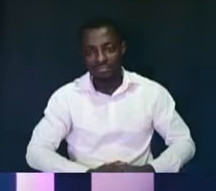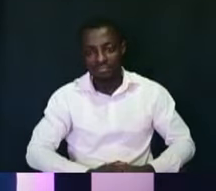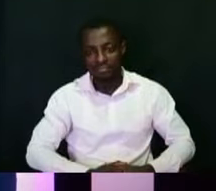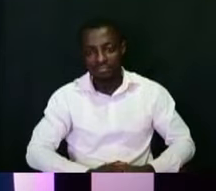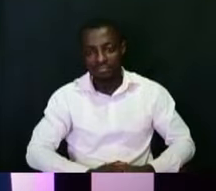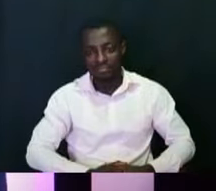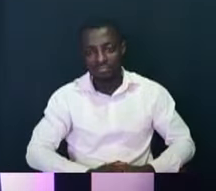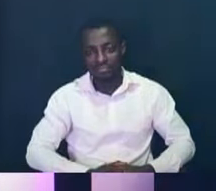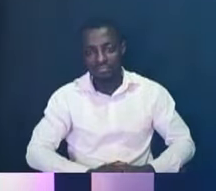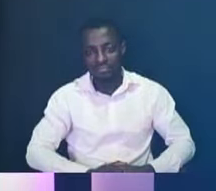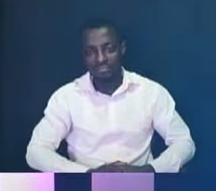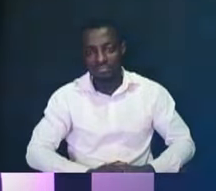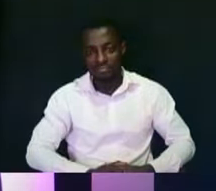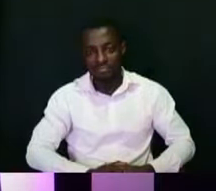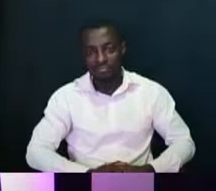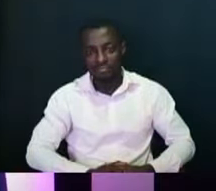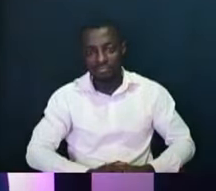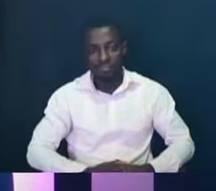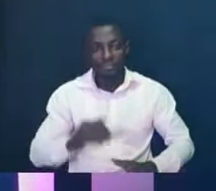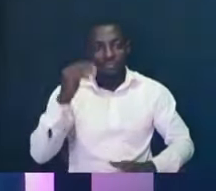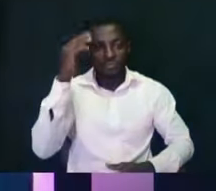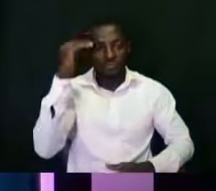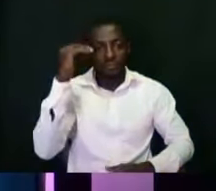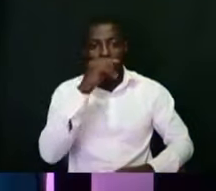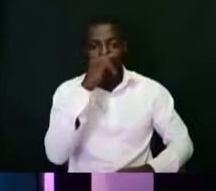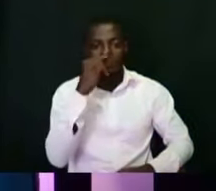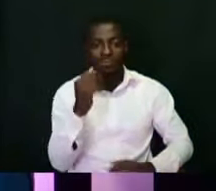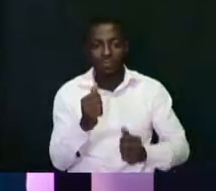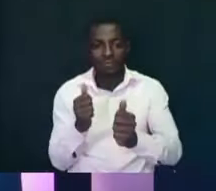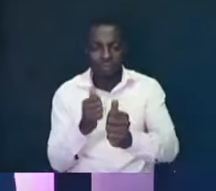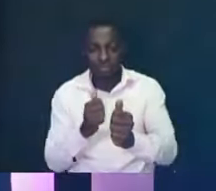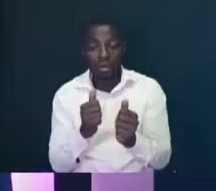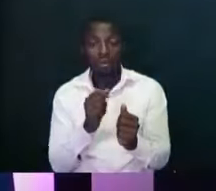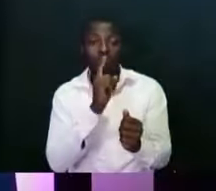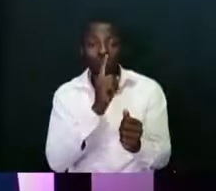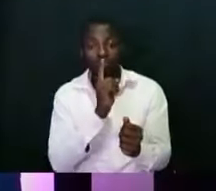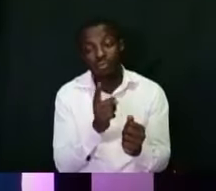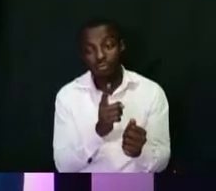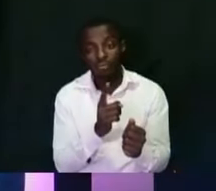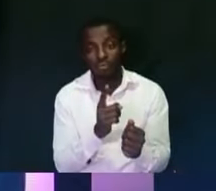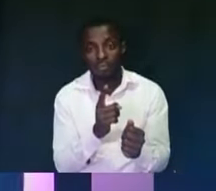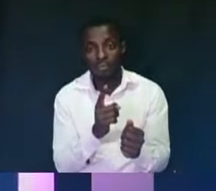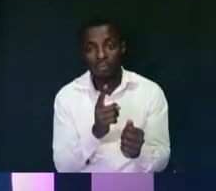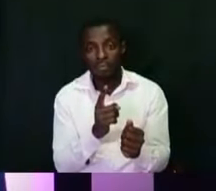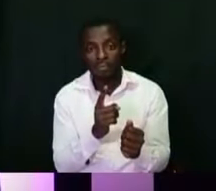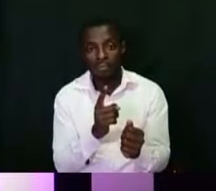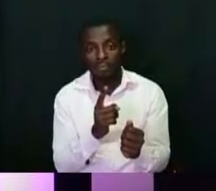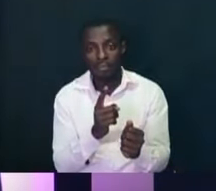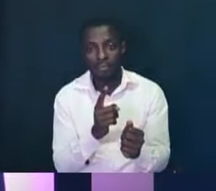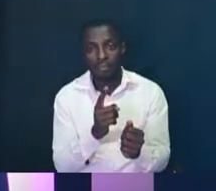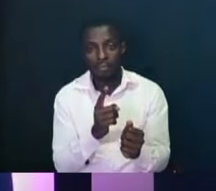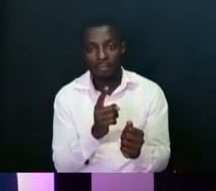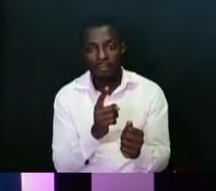They followed him because he had amazed them for a long time with his sorcery. If he said no, or the Nkunya